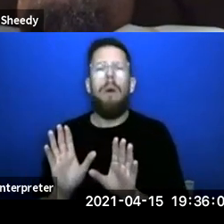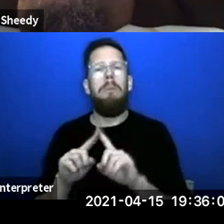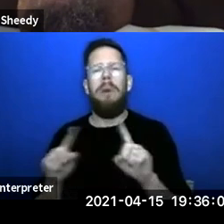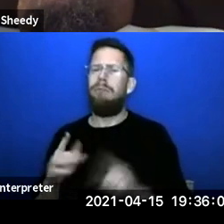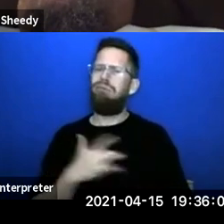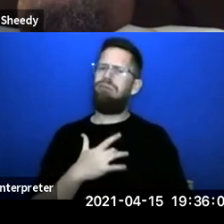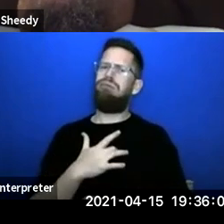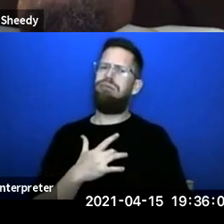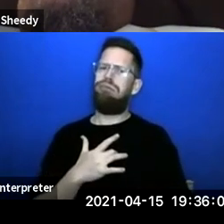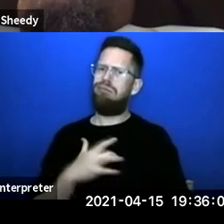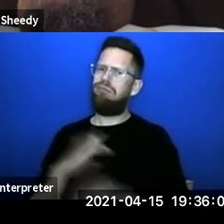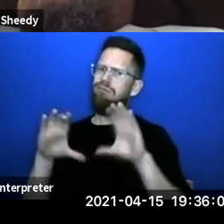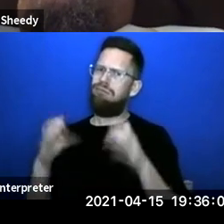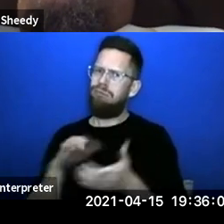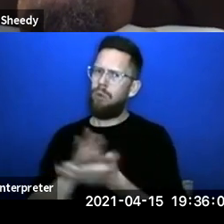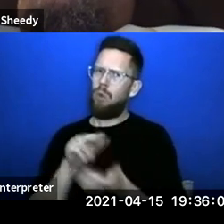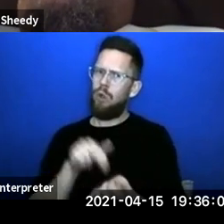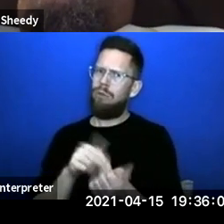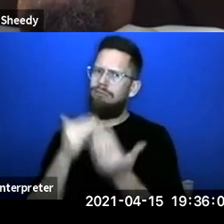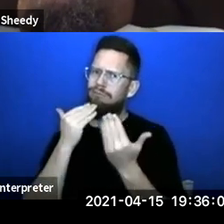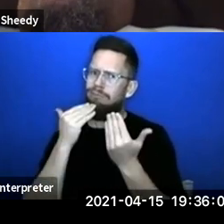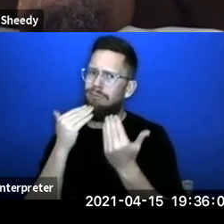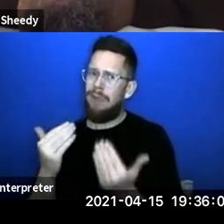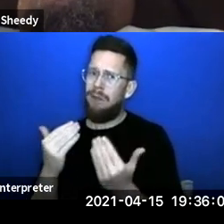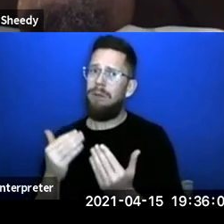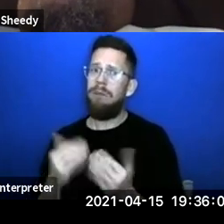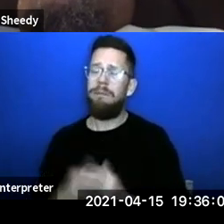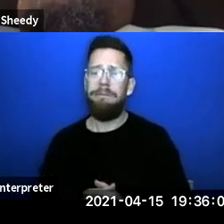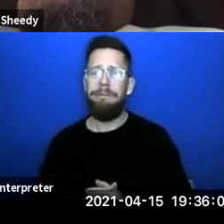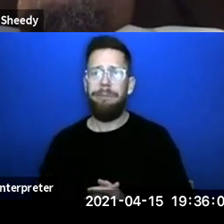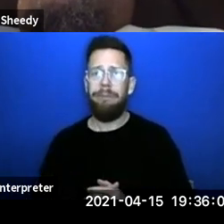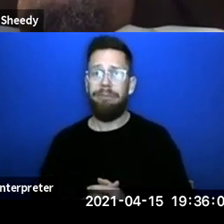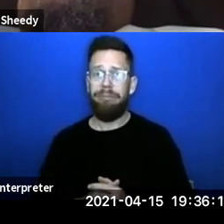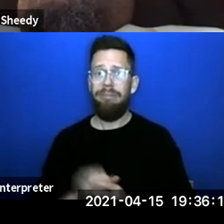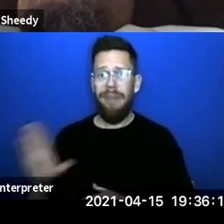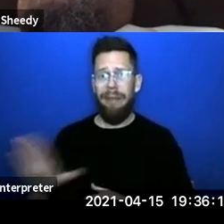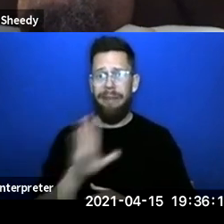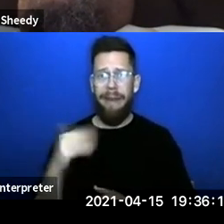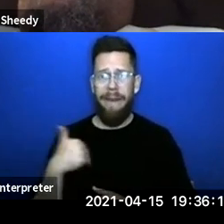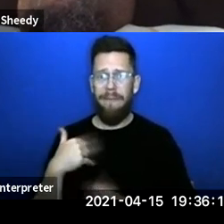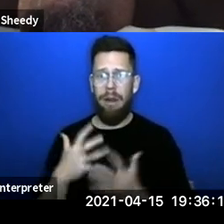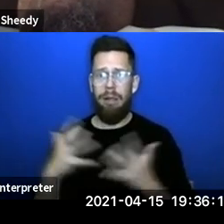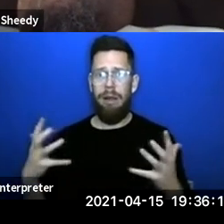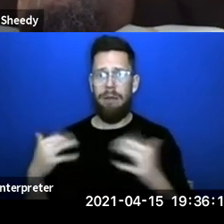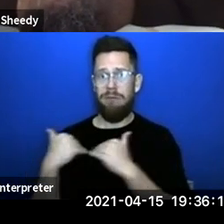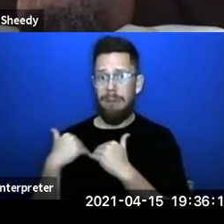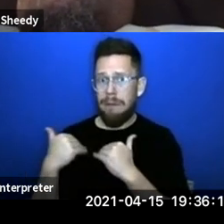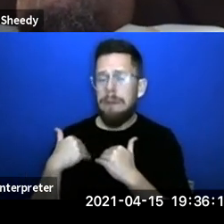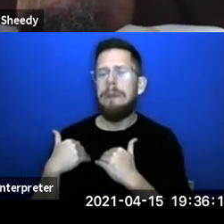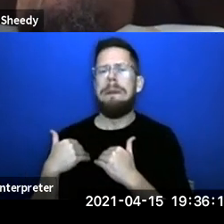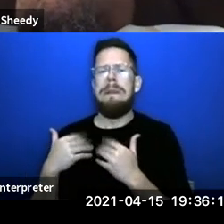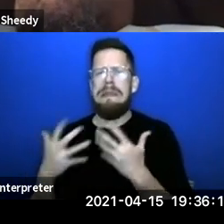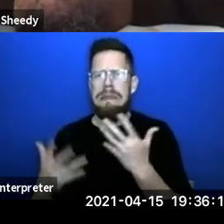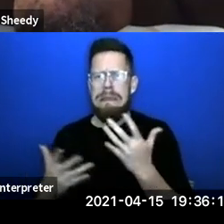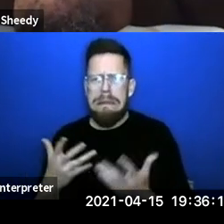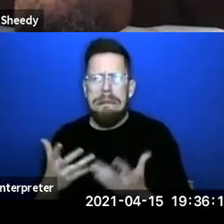just gone way above and beyond, especially in the last few months, because they have a lot of responsibility in making those determinations